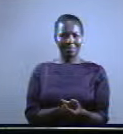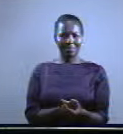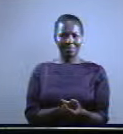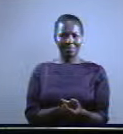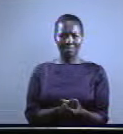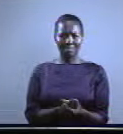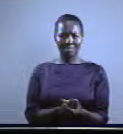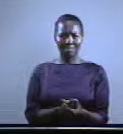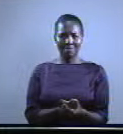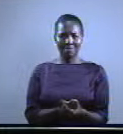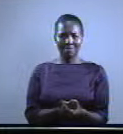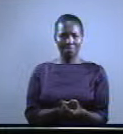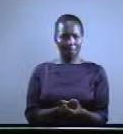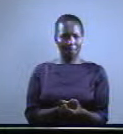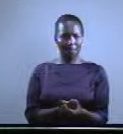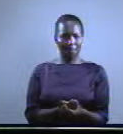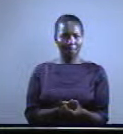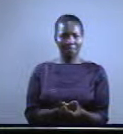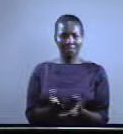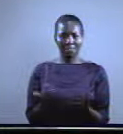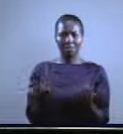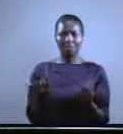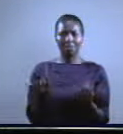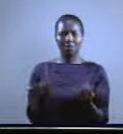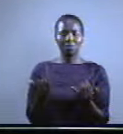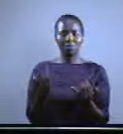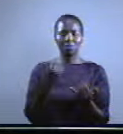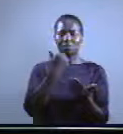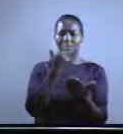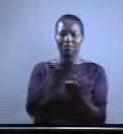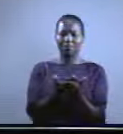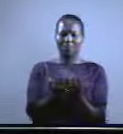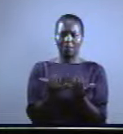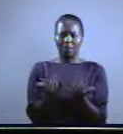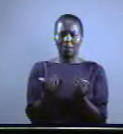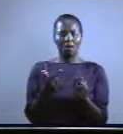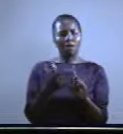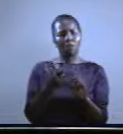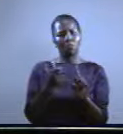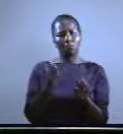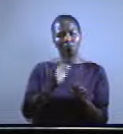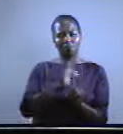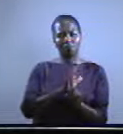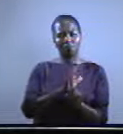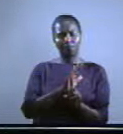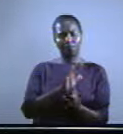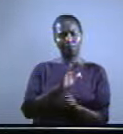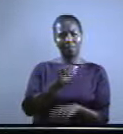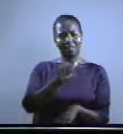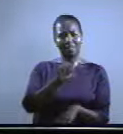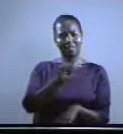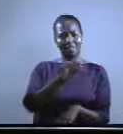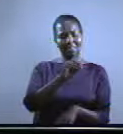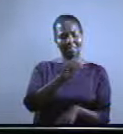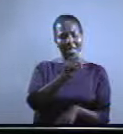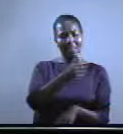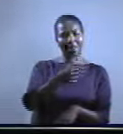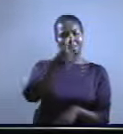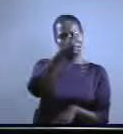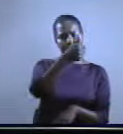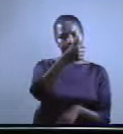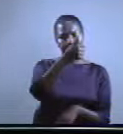Thank you. Honourable members, a motion has now been moved by the Chief Whip of the Democratic